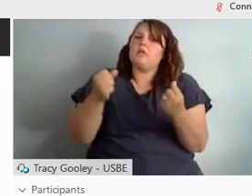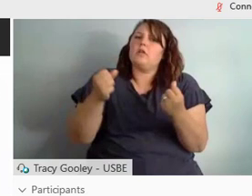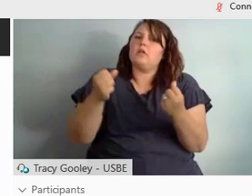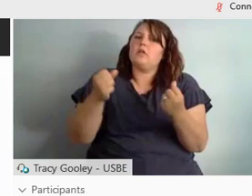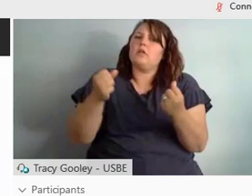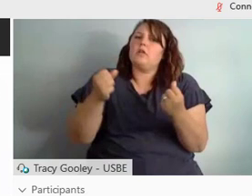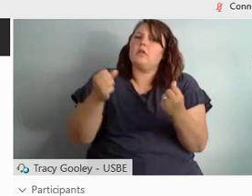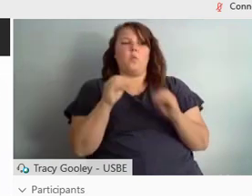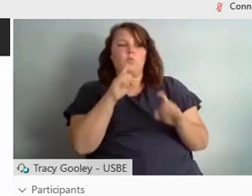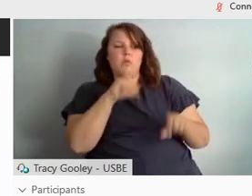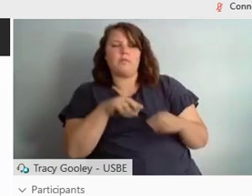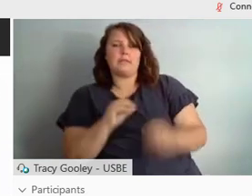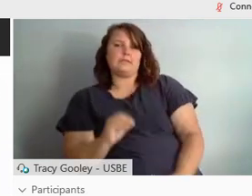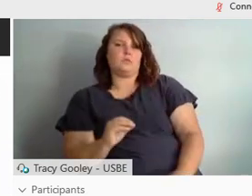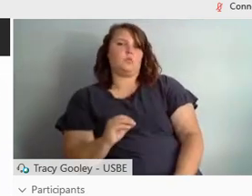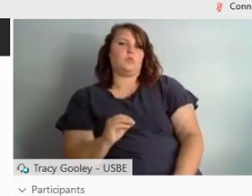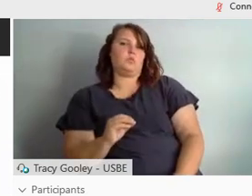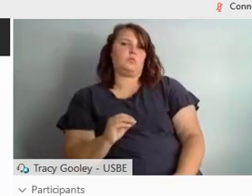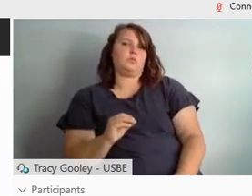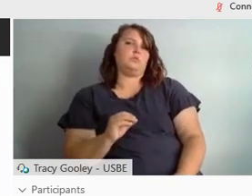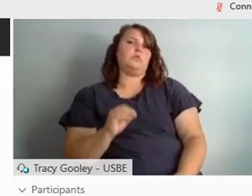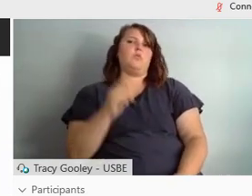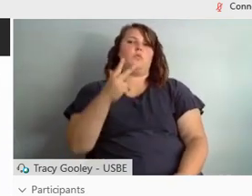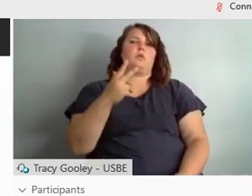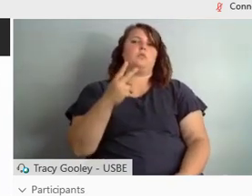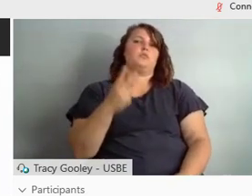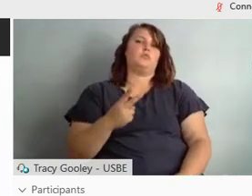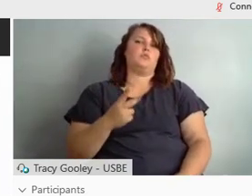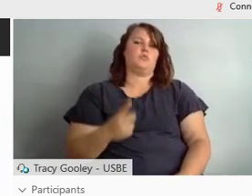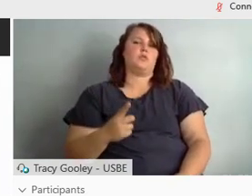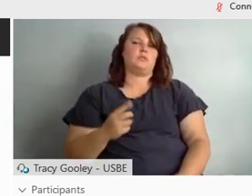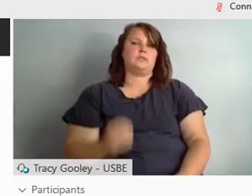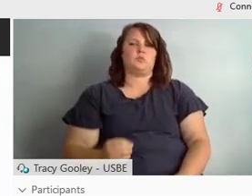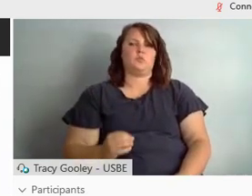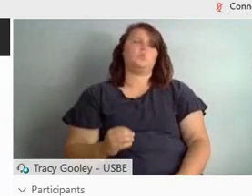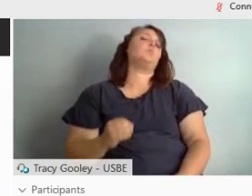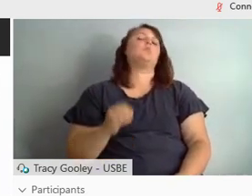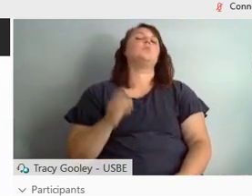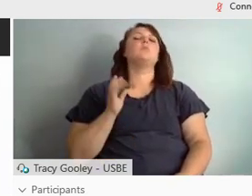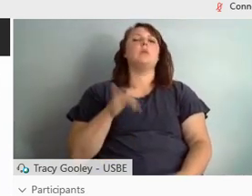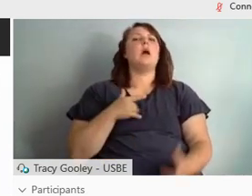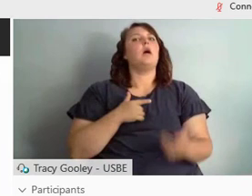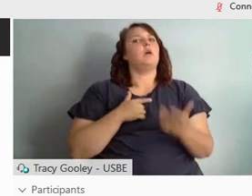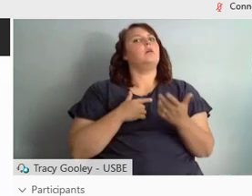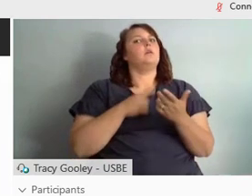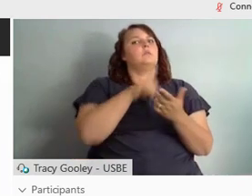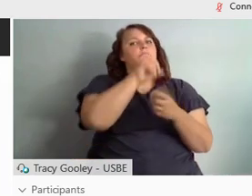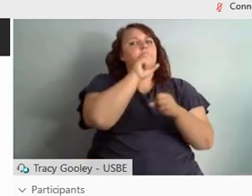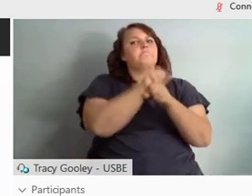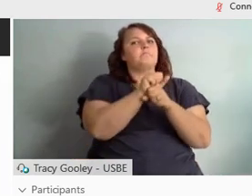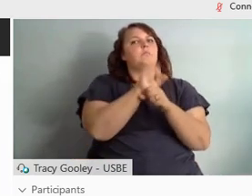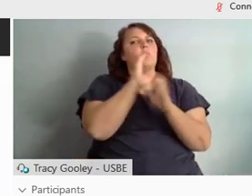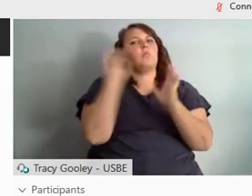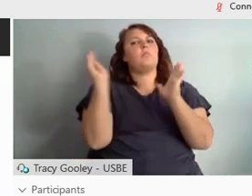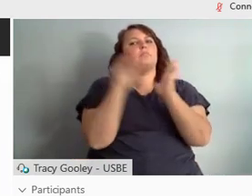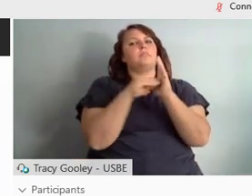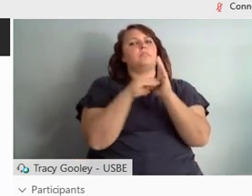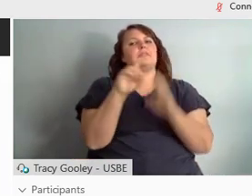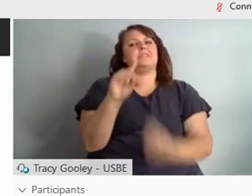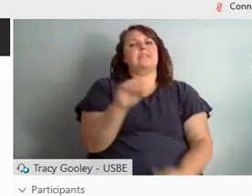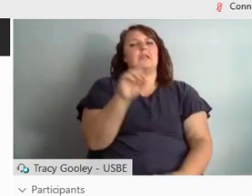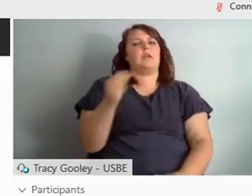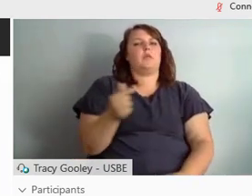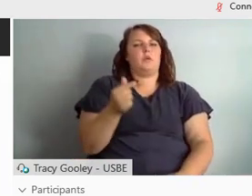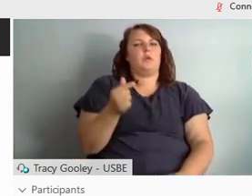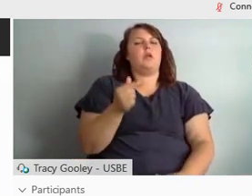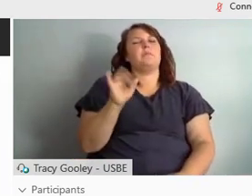no response would be 0 points. So it just counts down that list. These are something that you will enter into the data gateway.